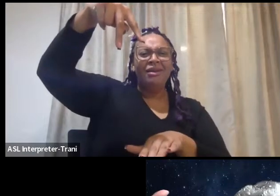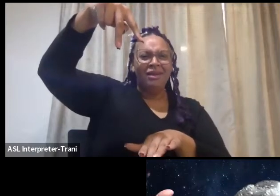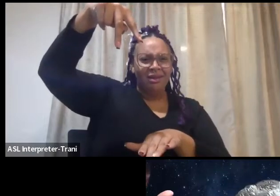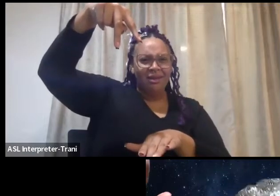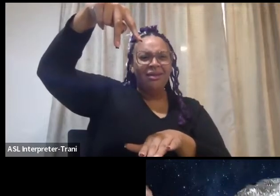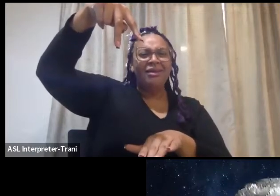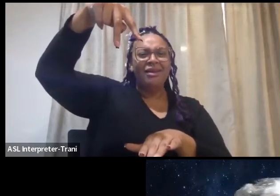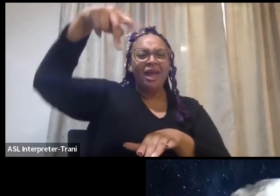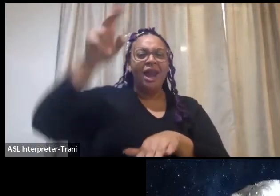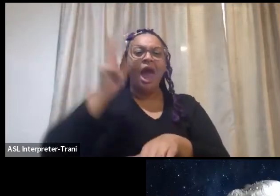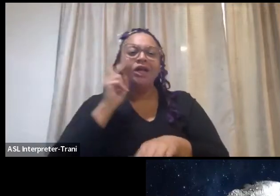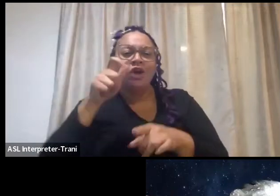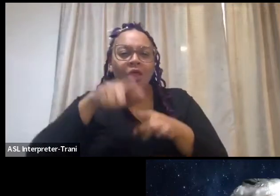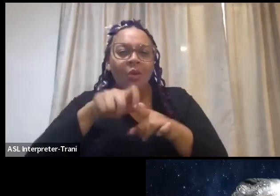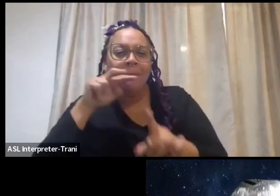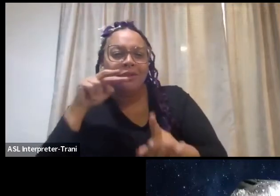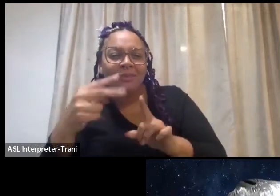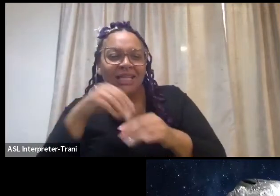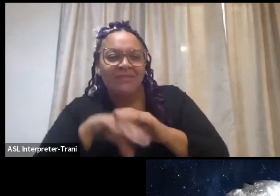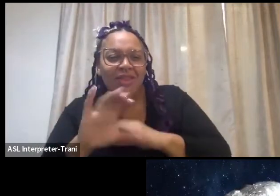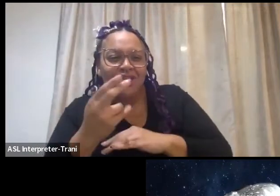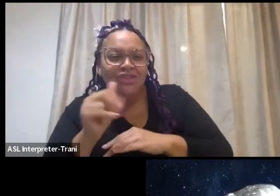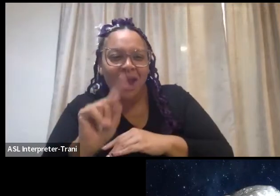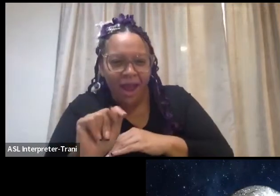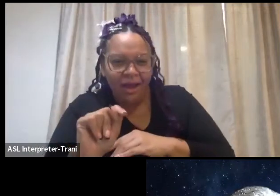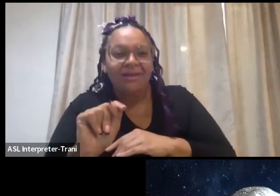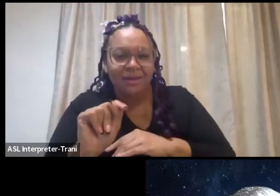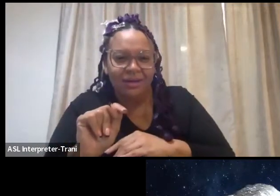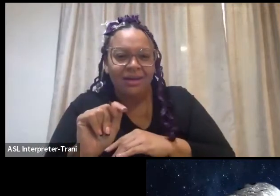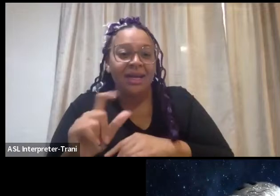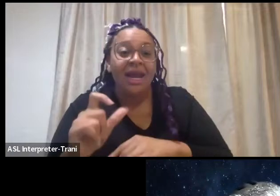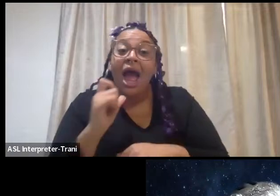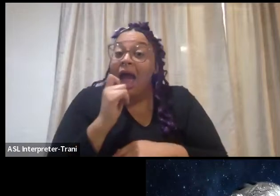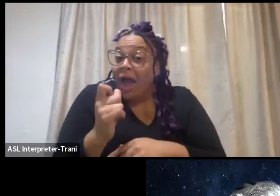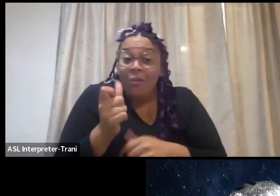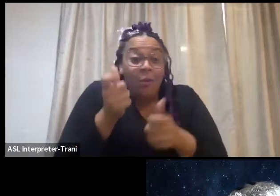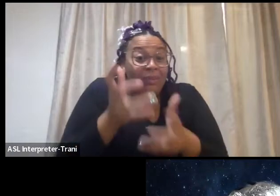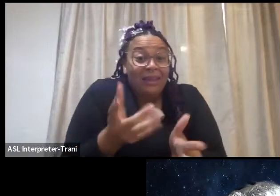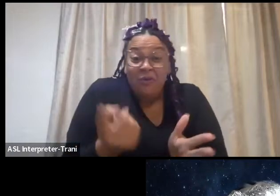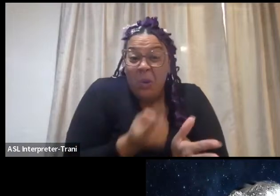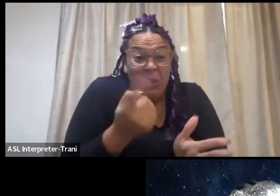the word perspective go through here already. I won't leave you alone, BB. I'm sorry.